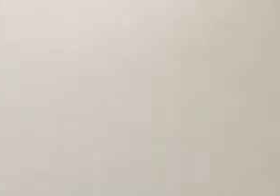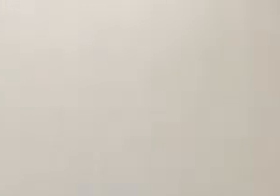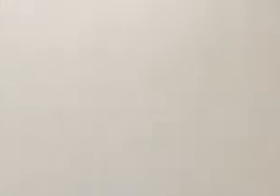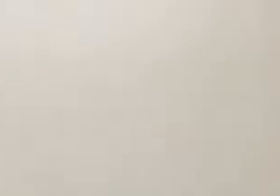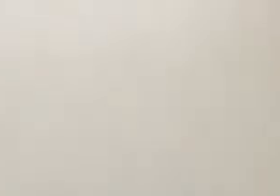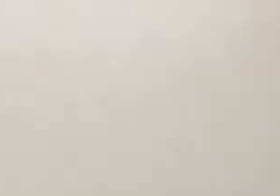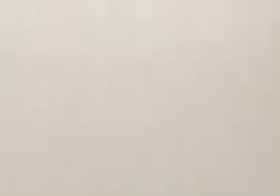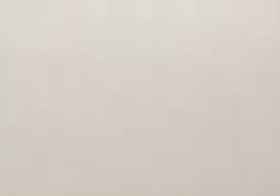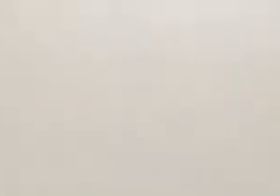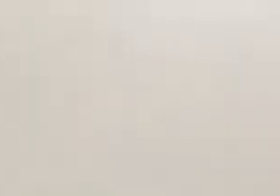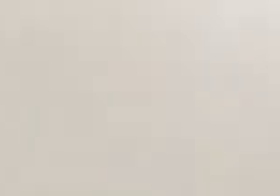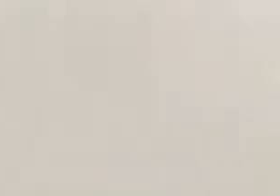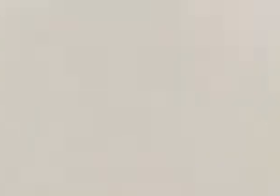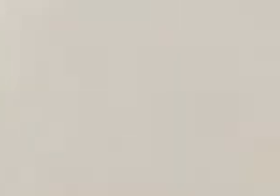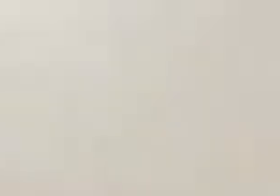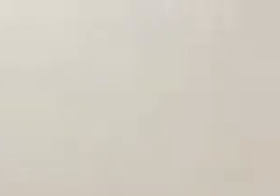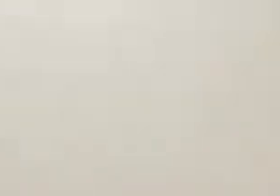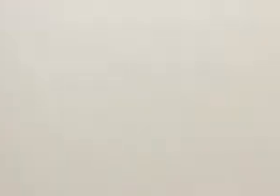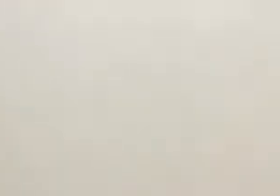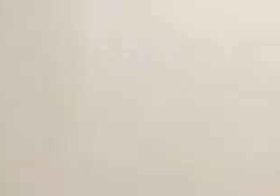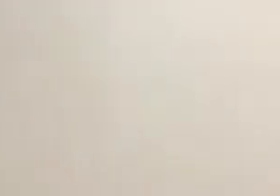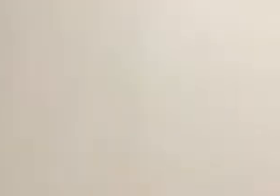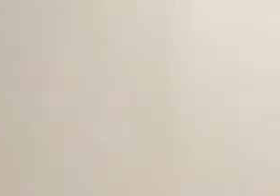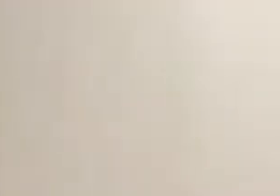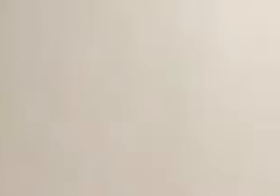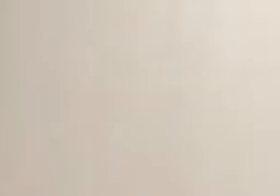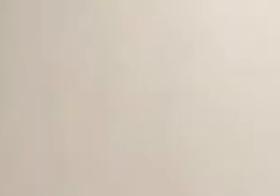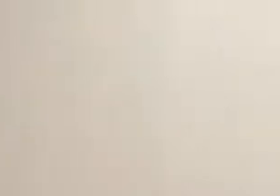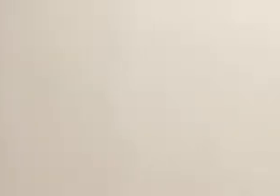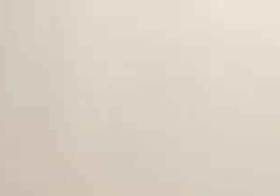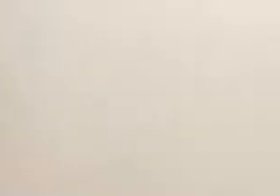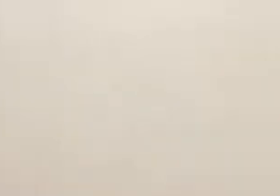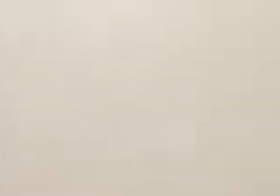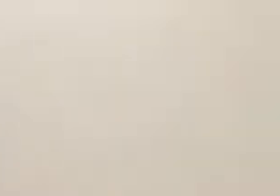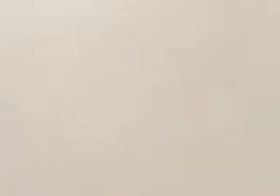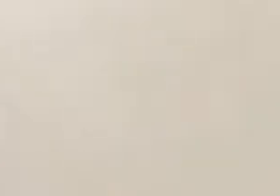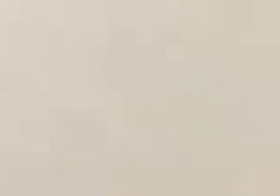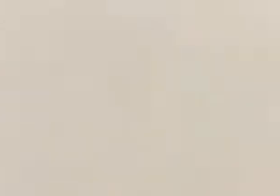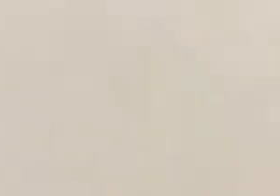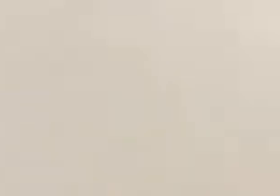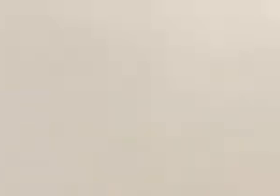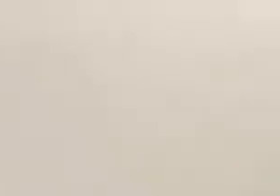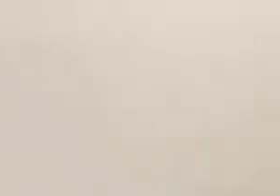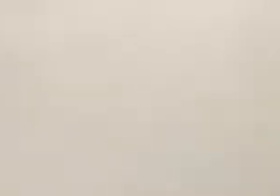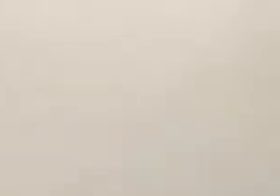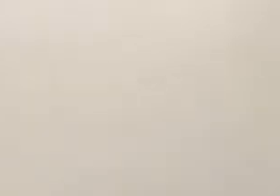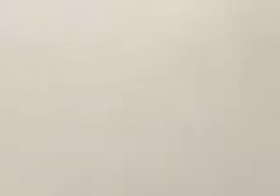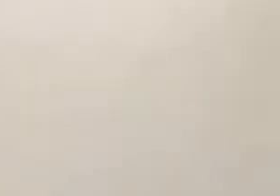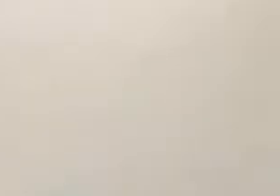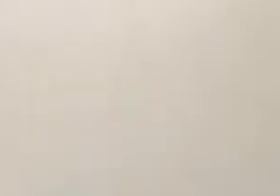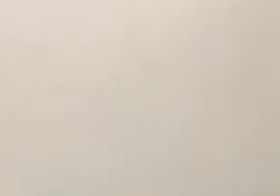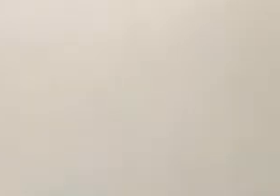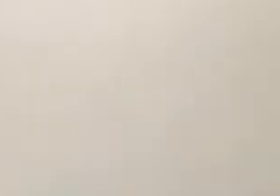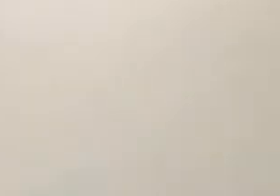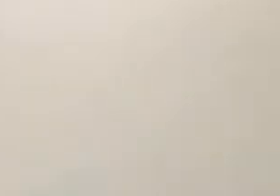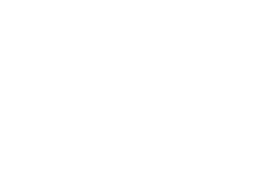their wheelchair, seated on a chair, or even standing. Similar to the Game Plank, this system can control most PC video games